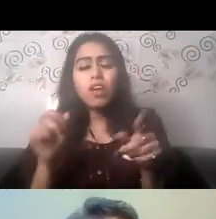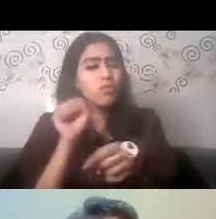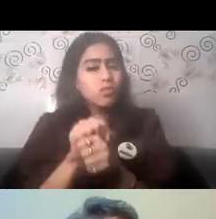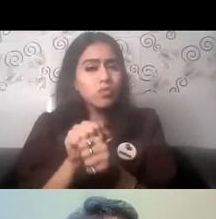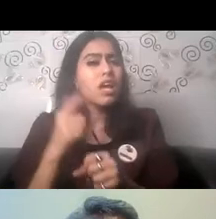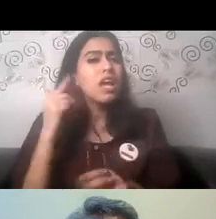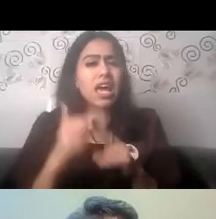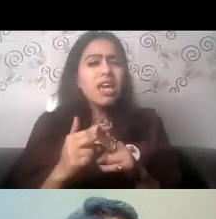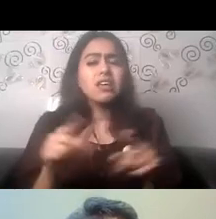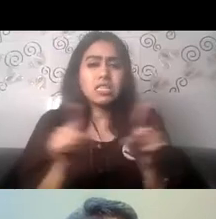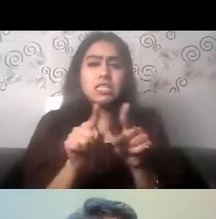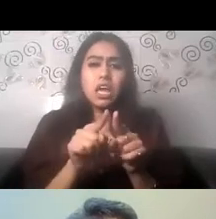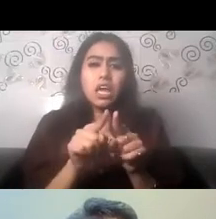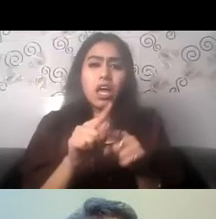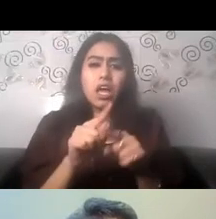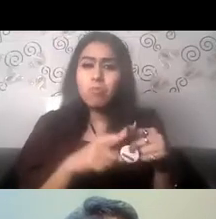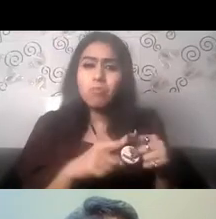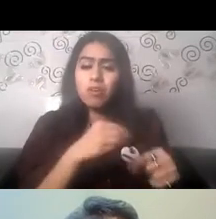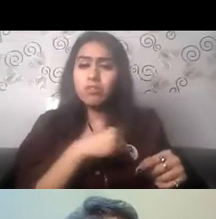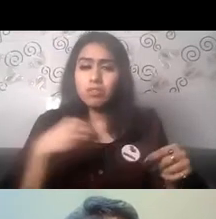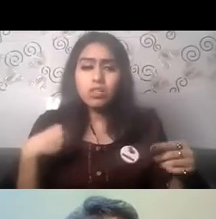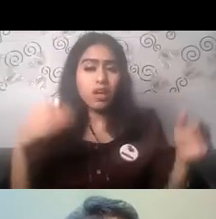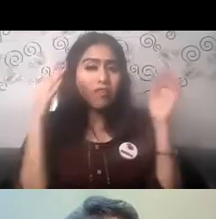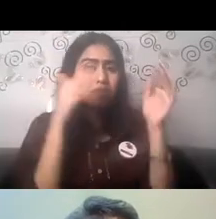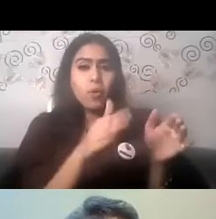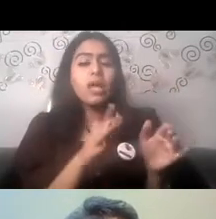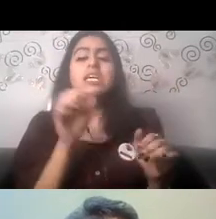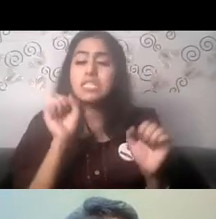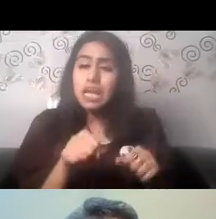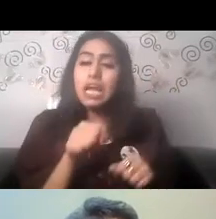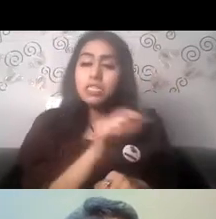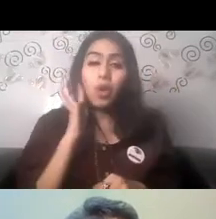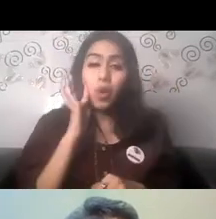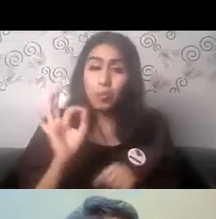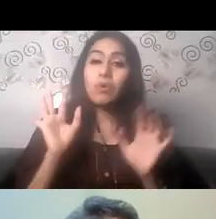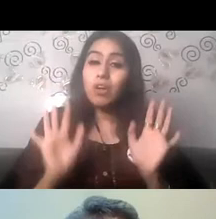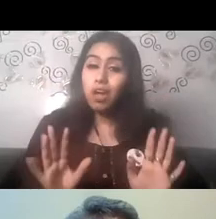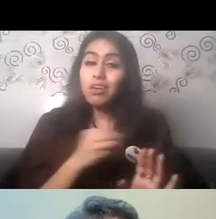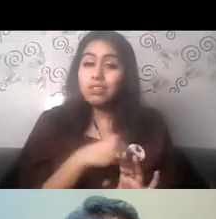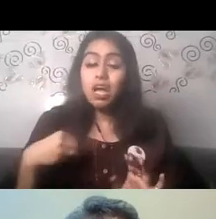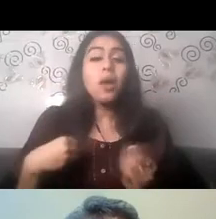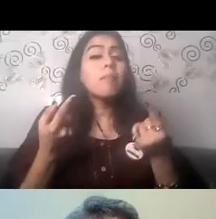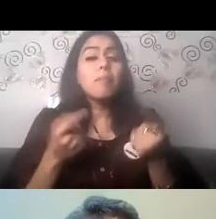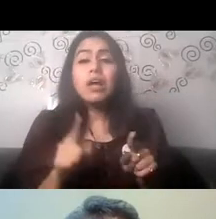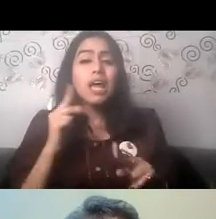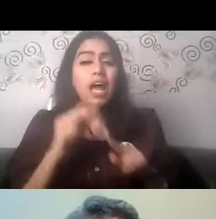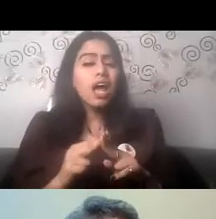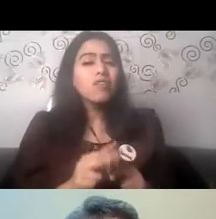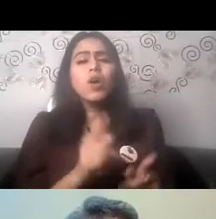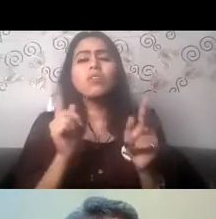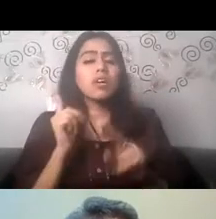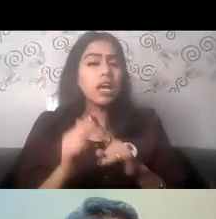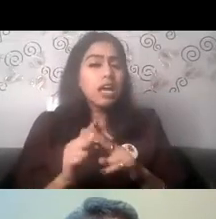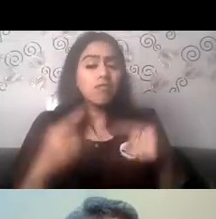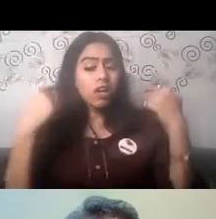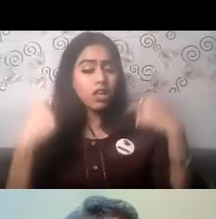really much you can do about that. Yeah, medical interventions are really important, but actually this is about human rights. It's about